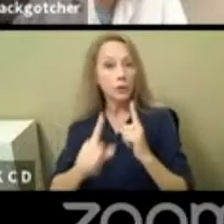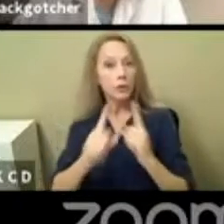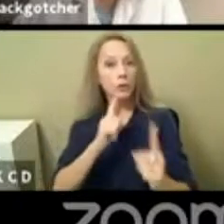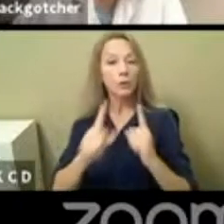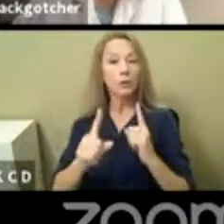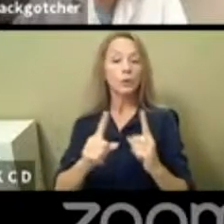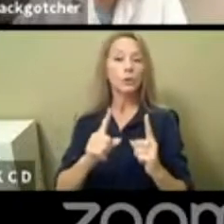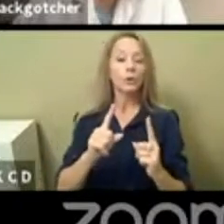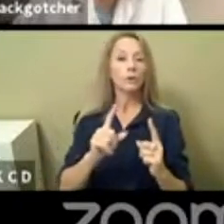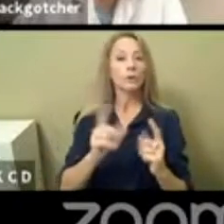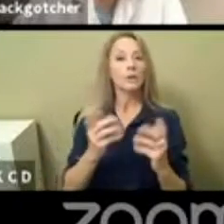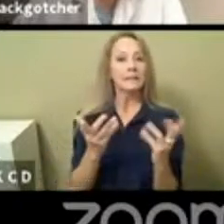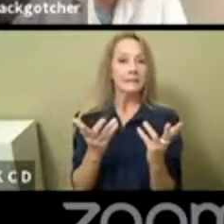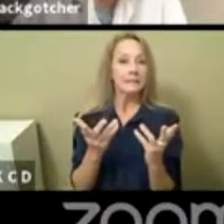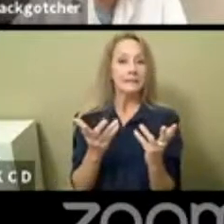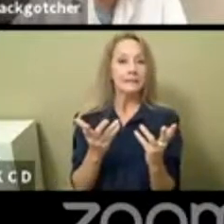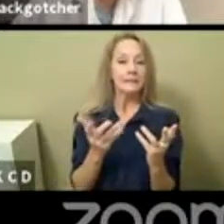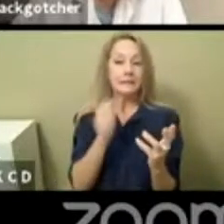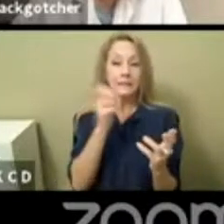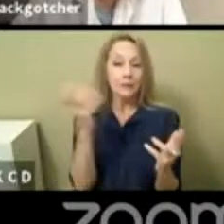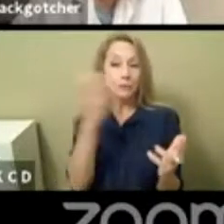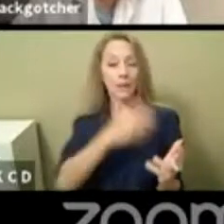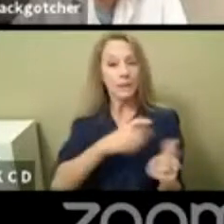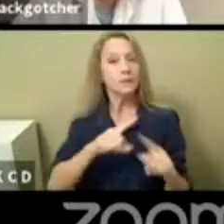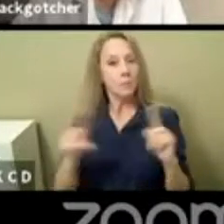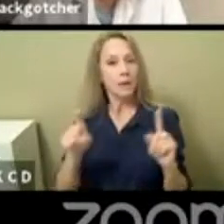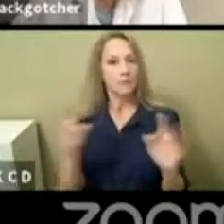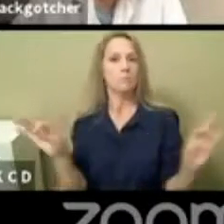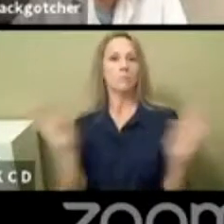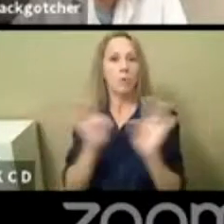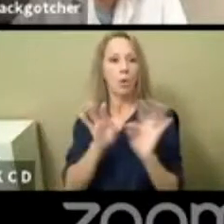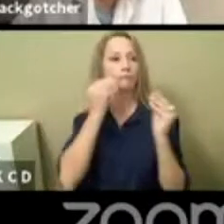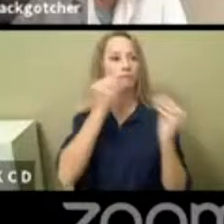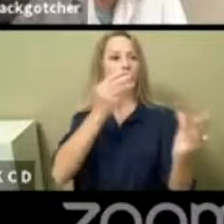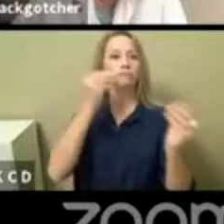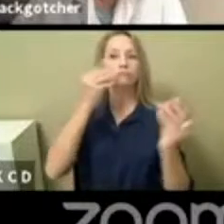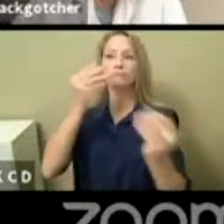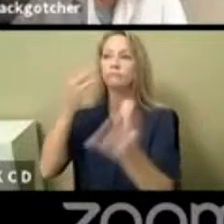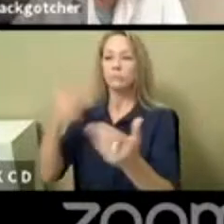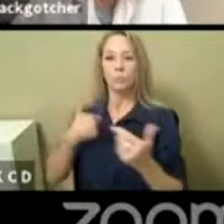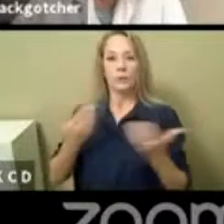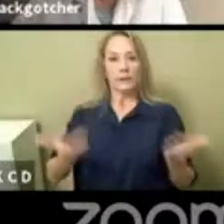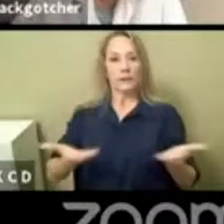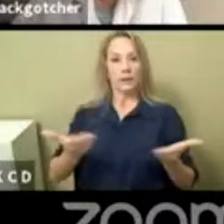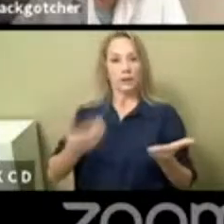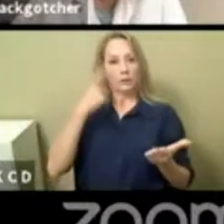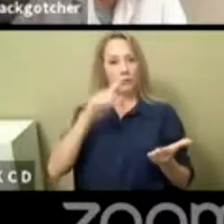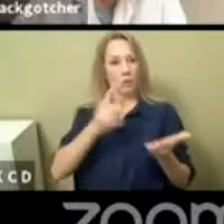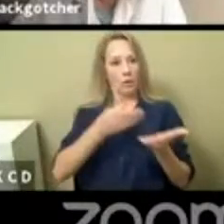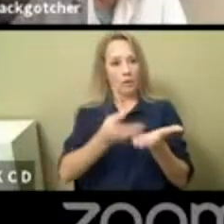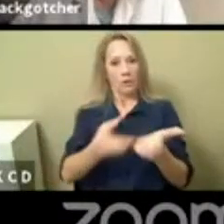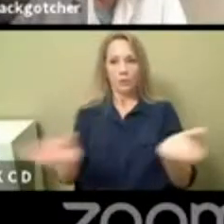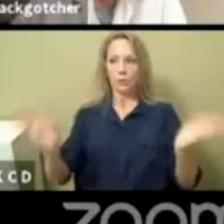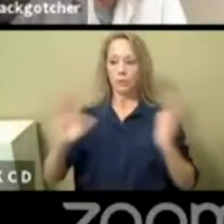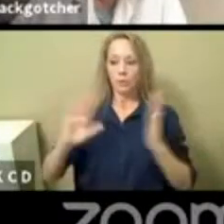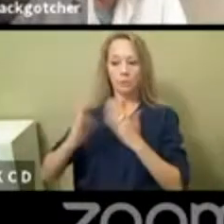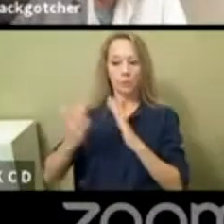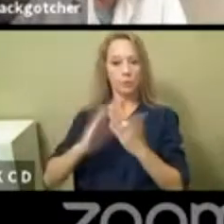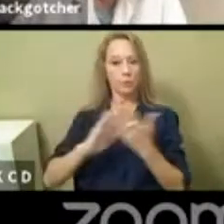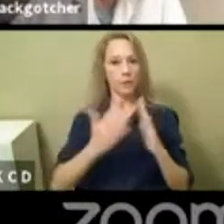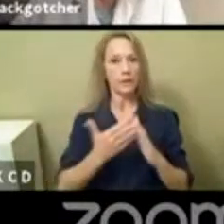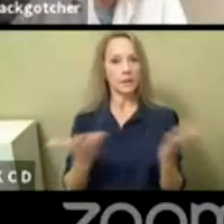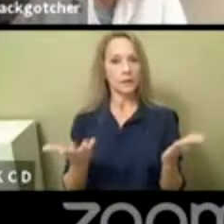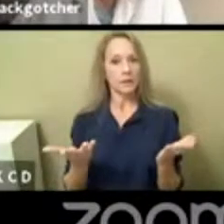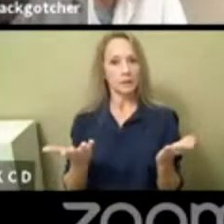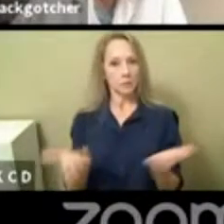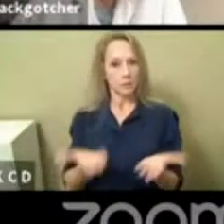that, but we've got to get the word out that we are here for the community, that we're all in this together. And just because certain